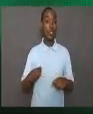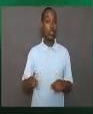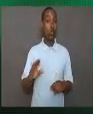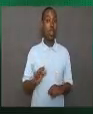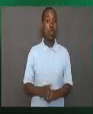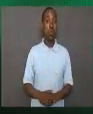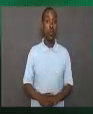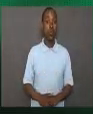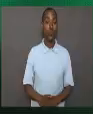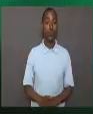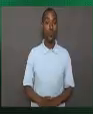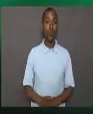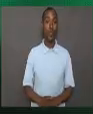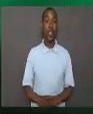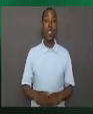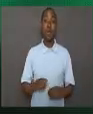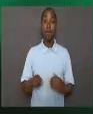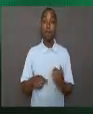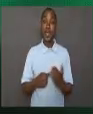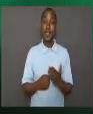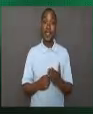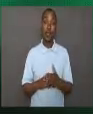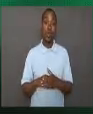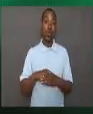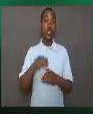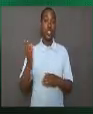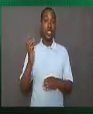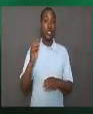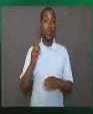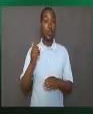muscles relax during exhaling.